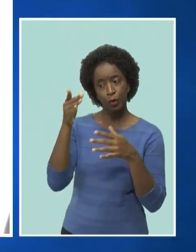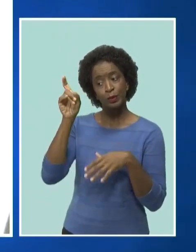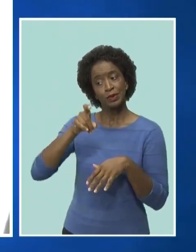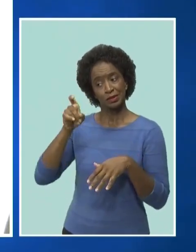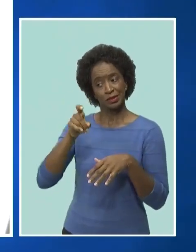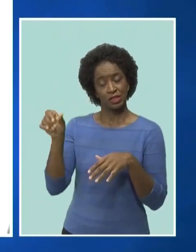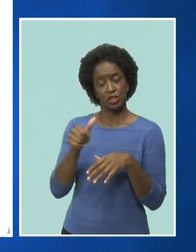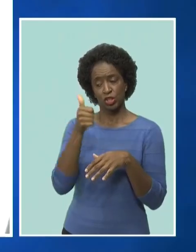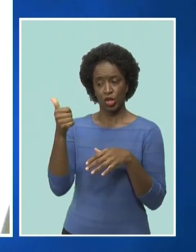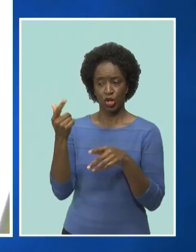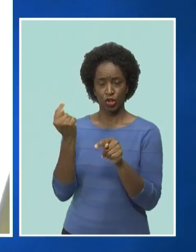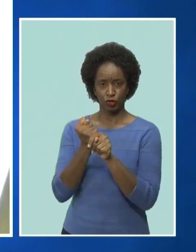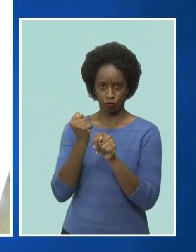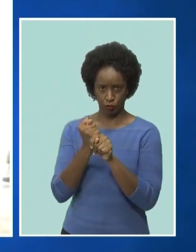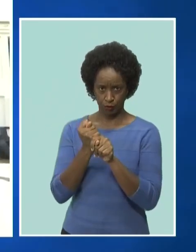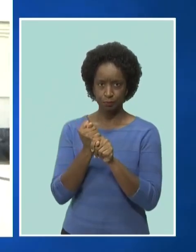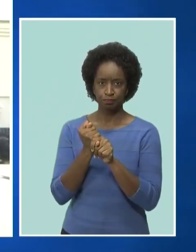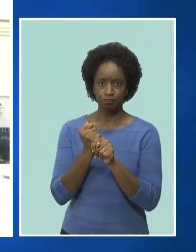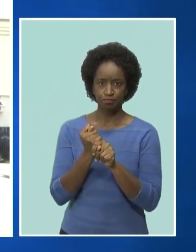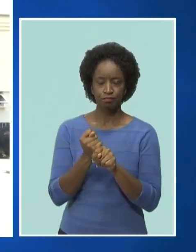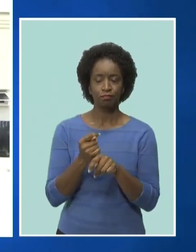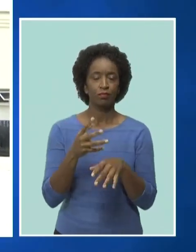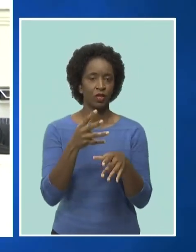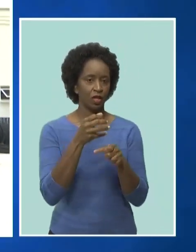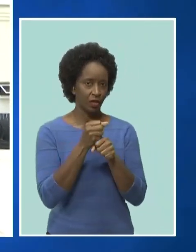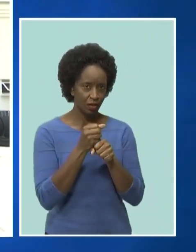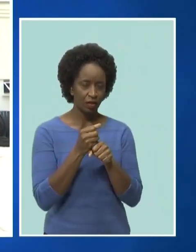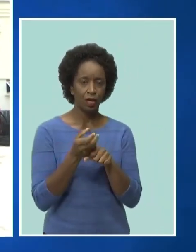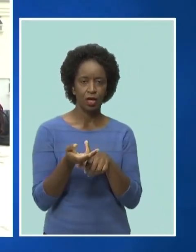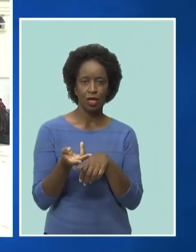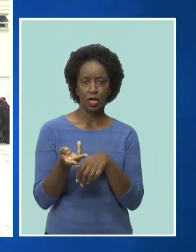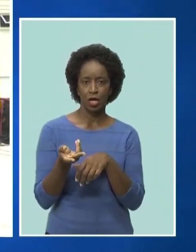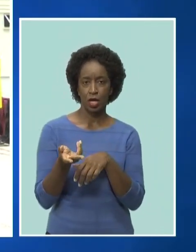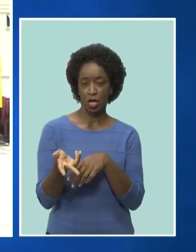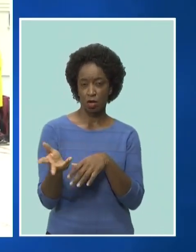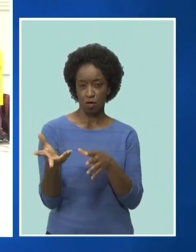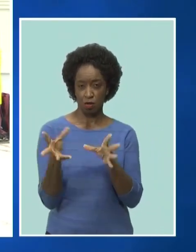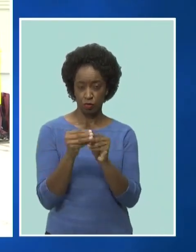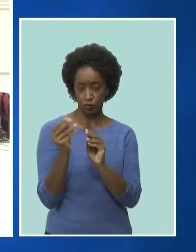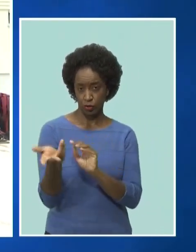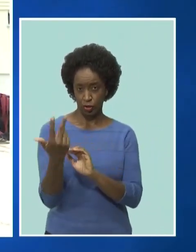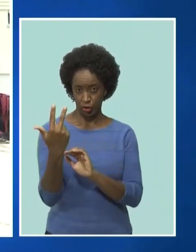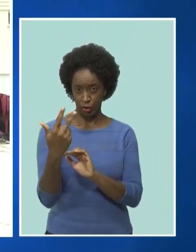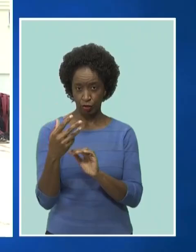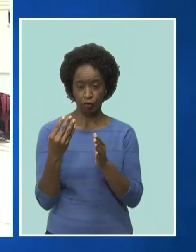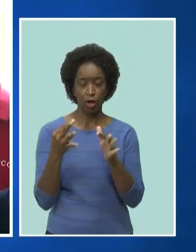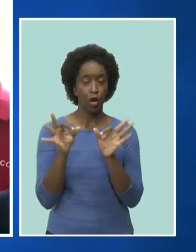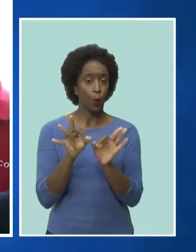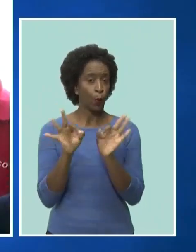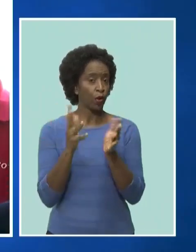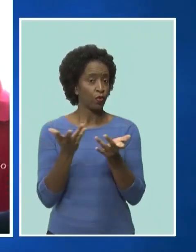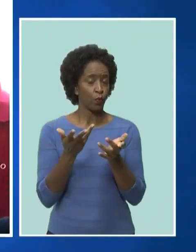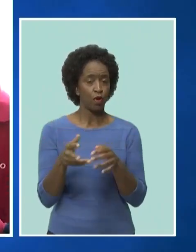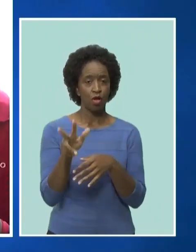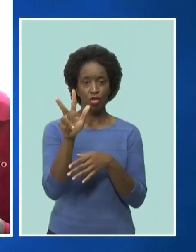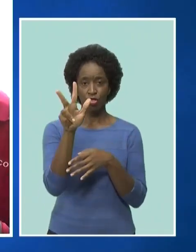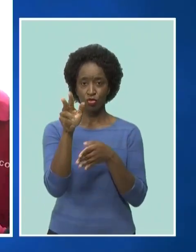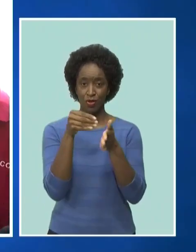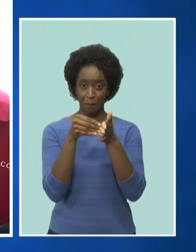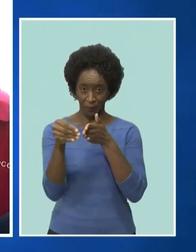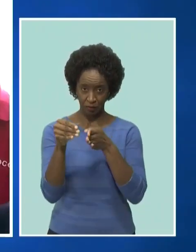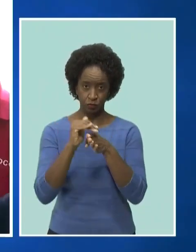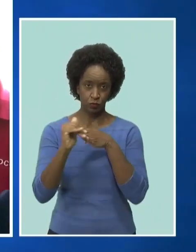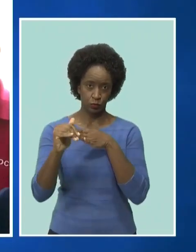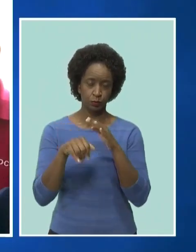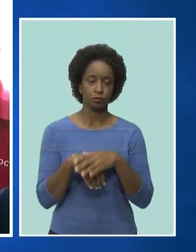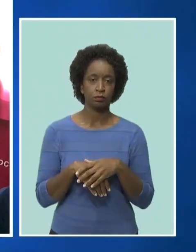received today, along with 2 others at a price tag of about $3 million. This tender, crash